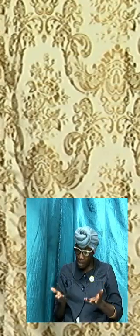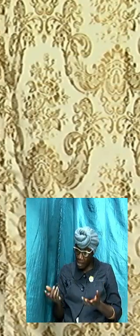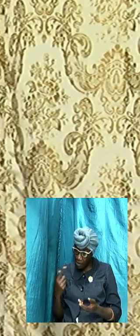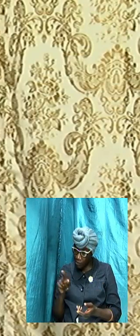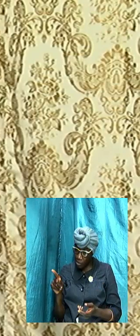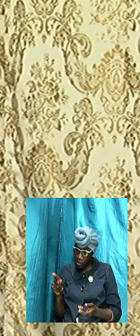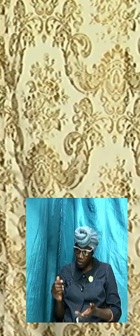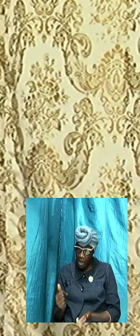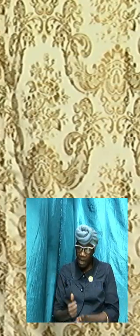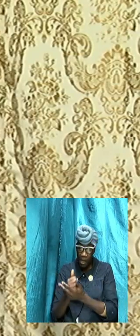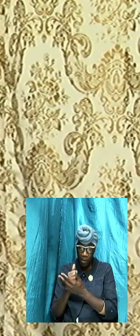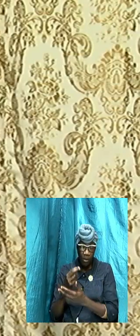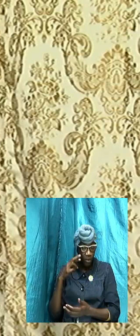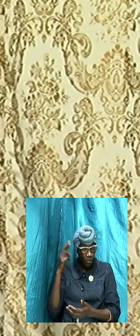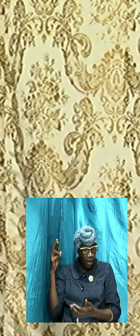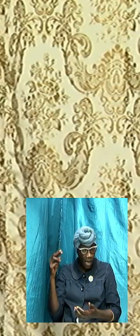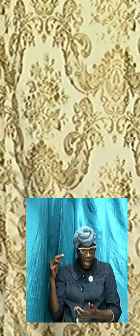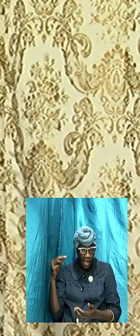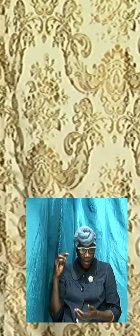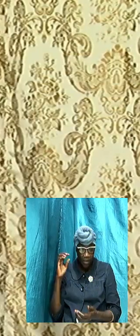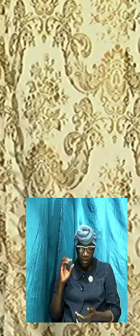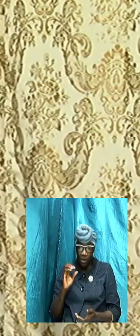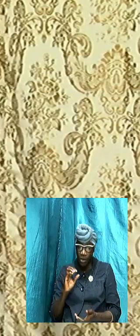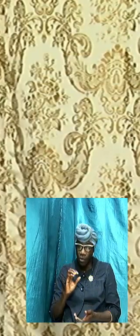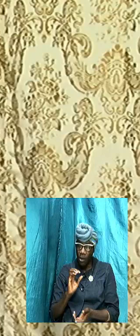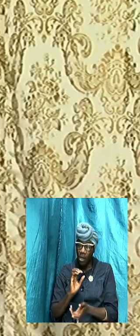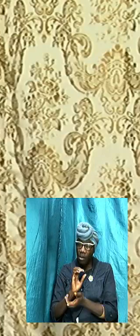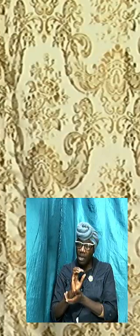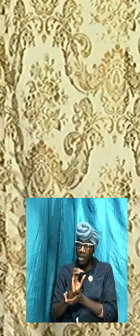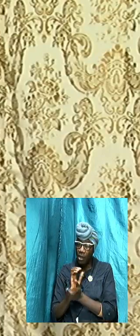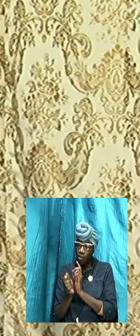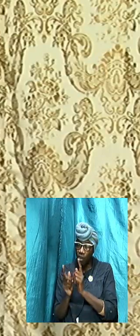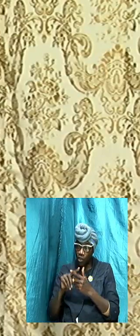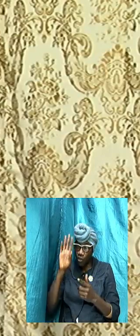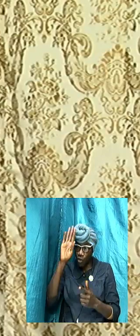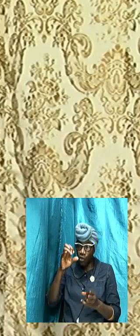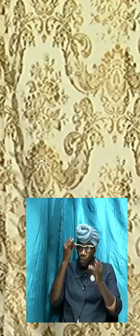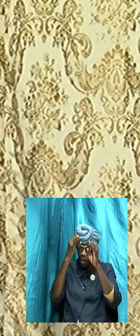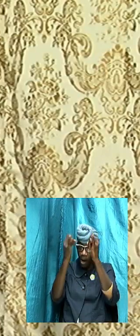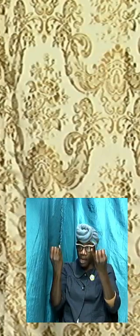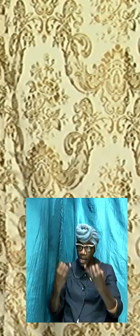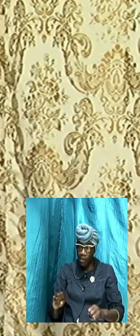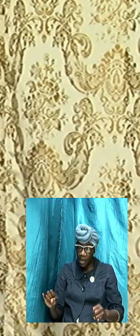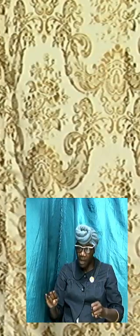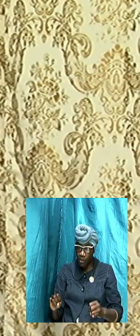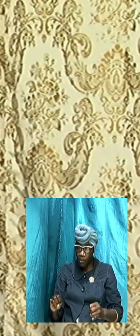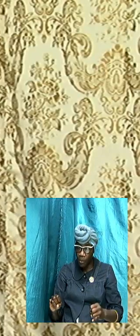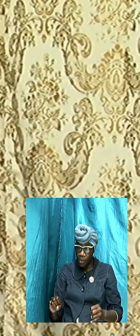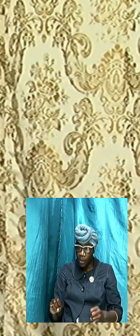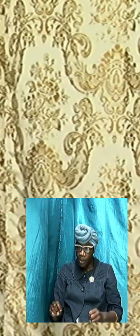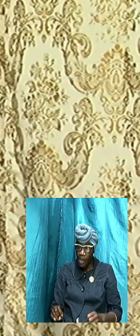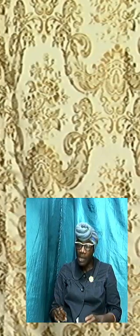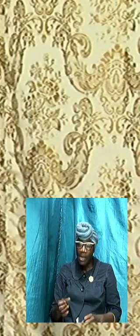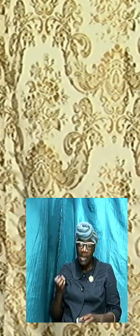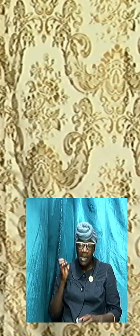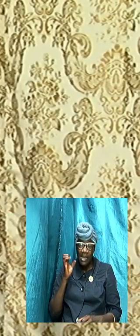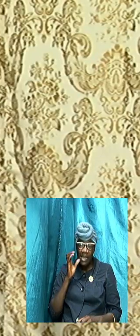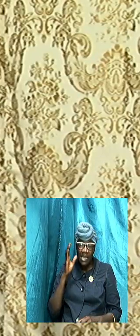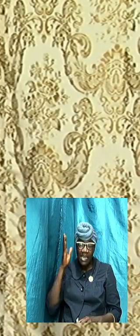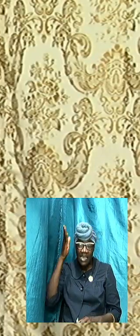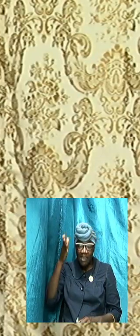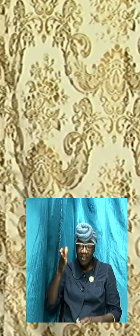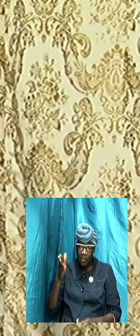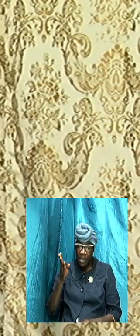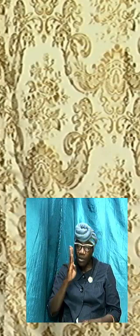Lord, to realize that we shall be conformed to your image. Our ultimate destiny is to be like Jesus. Our